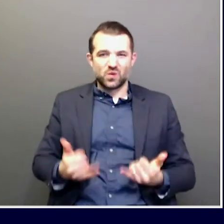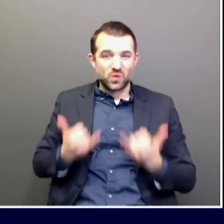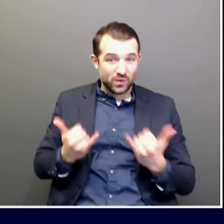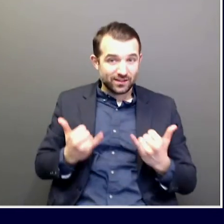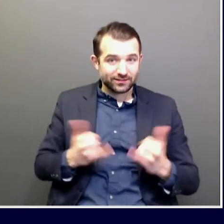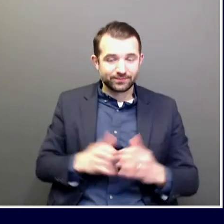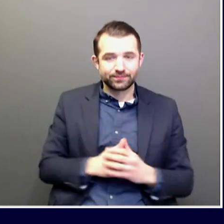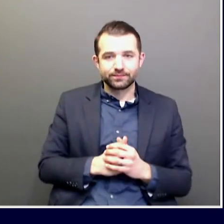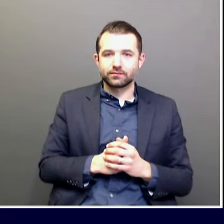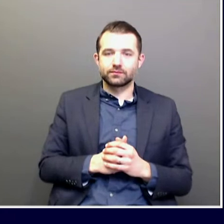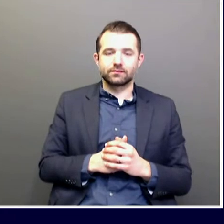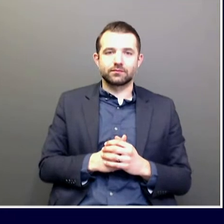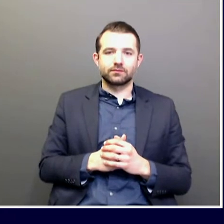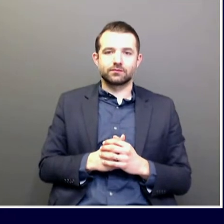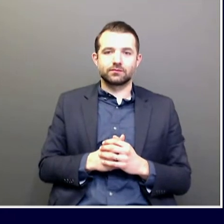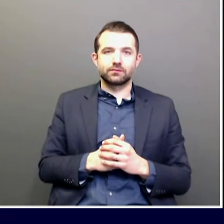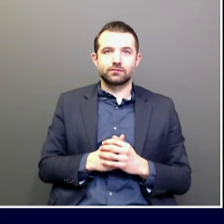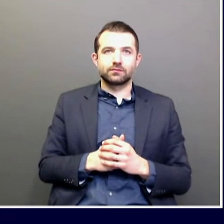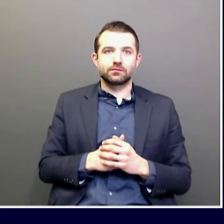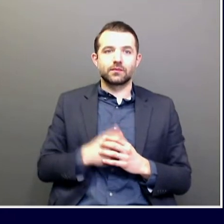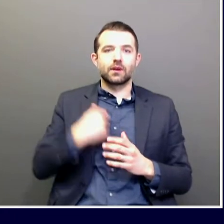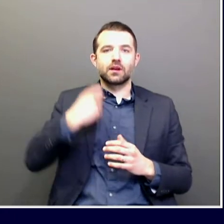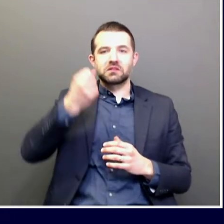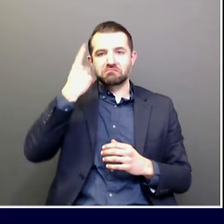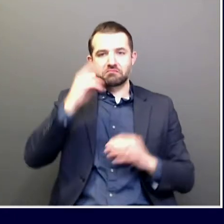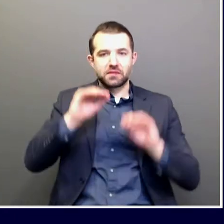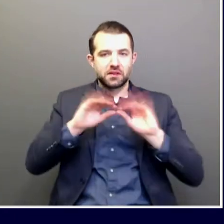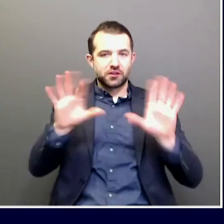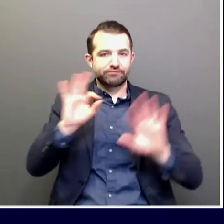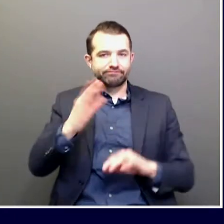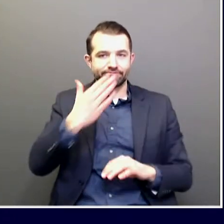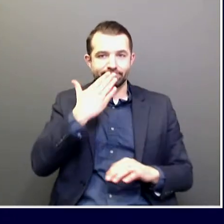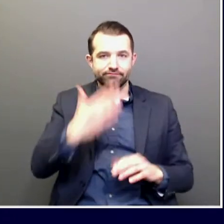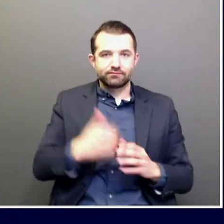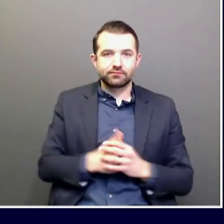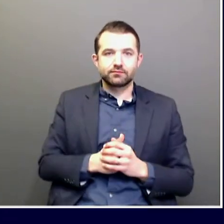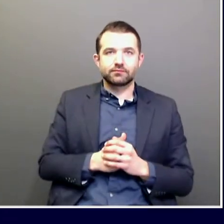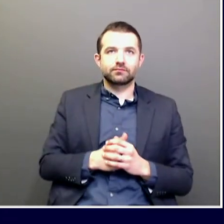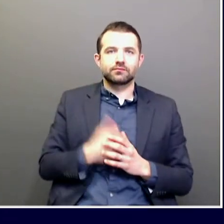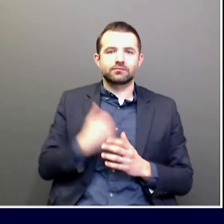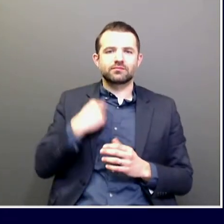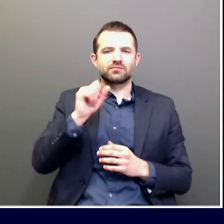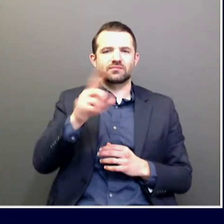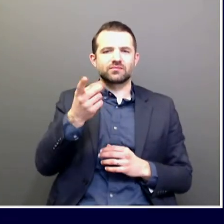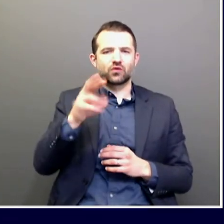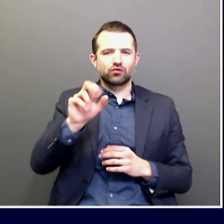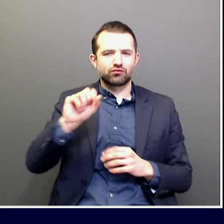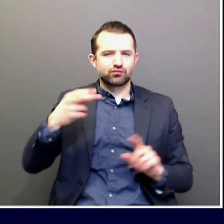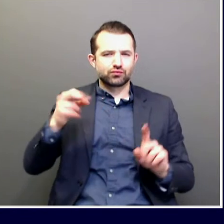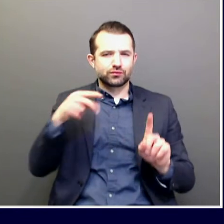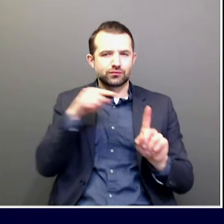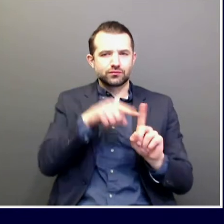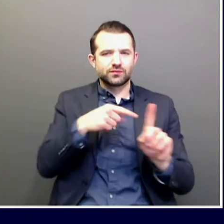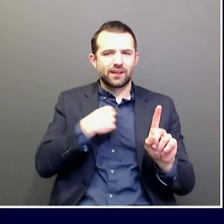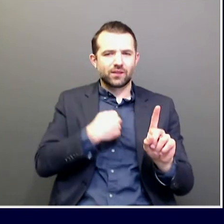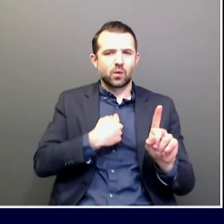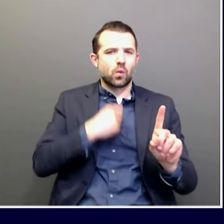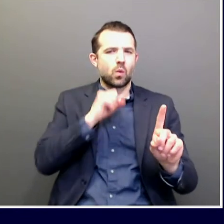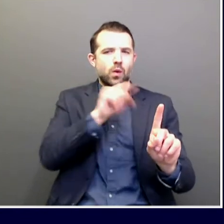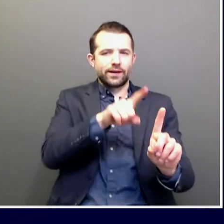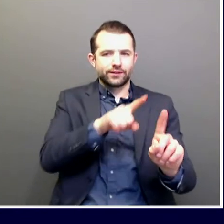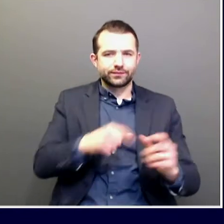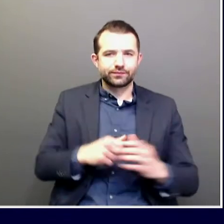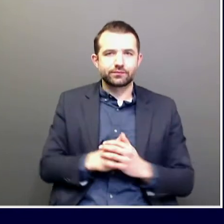are milder. And I guess one thing I want to understand a little bit more about that is just kind of the context. Can you